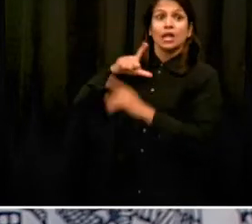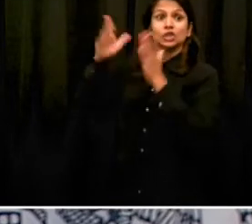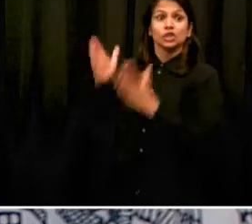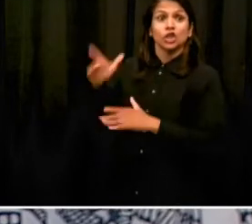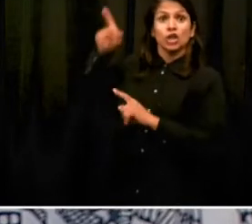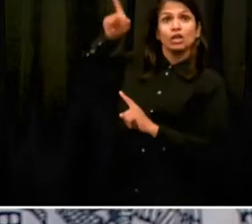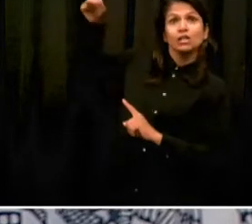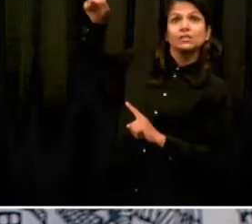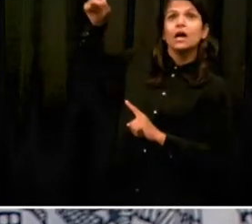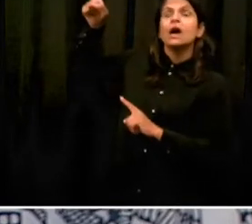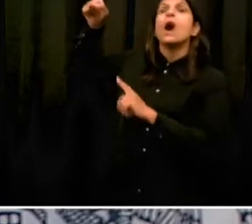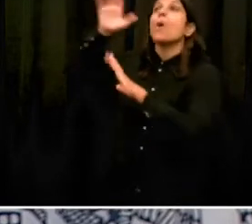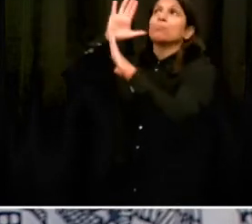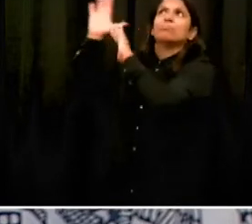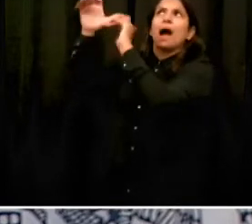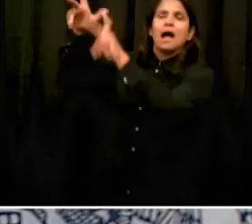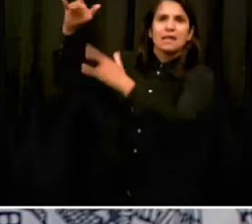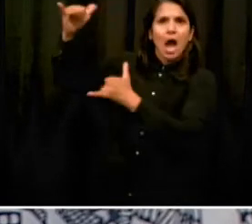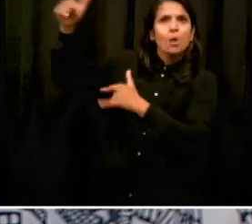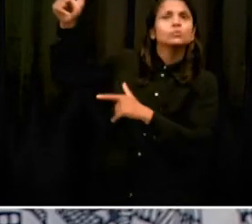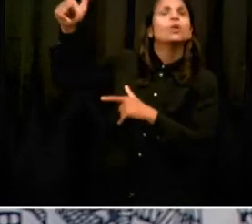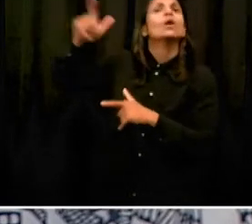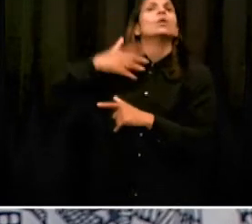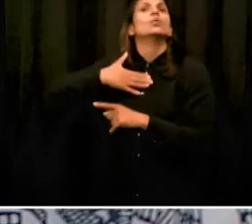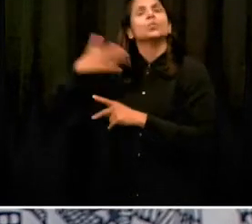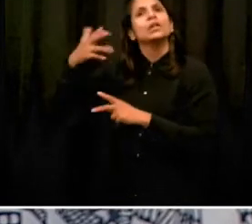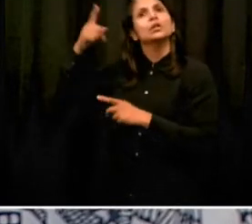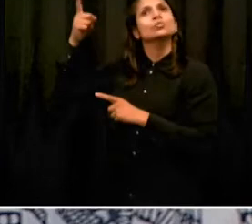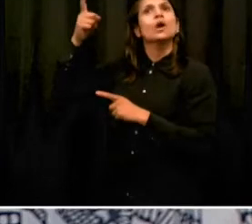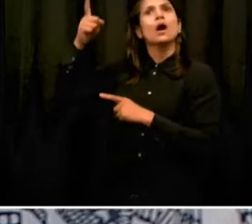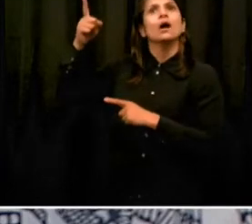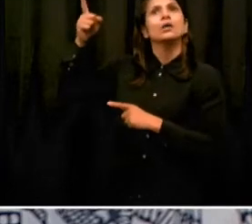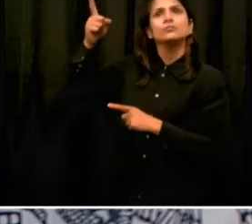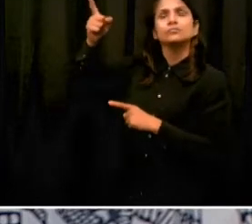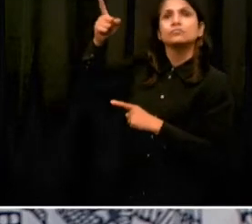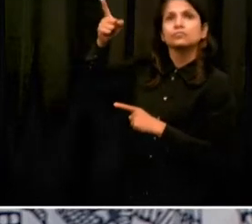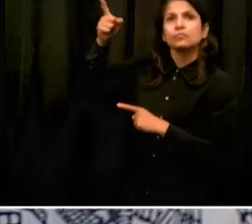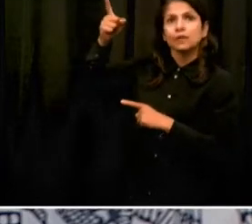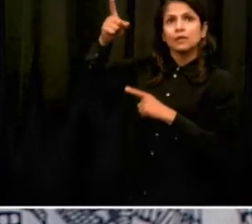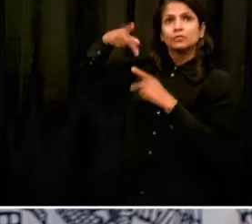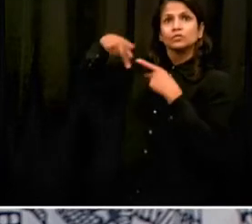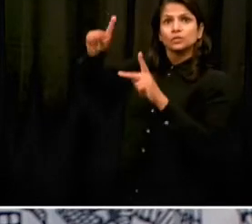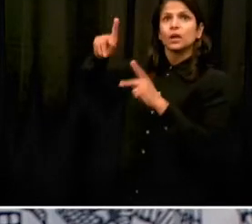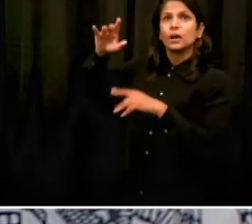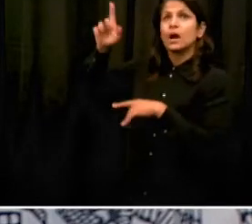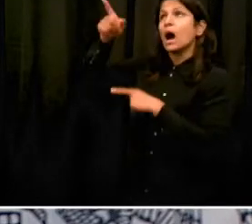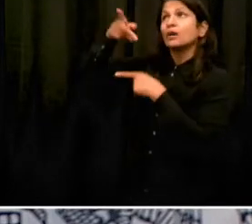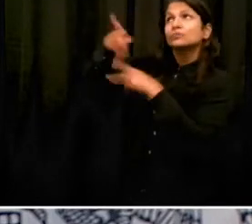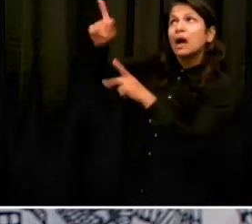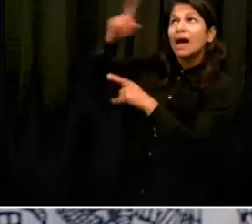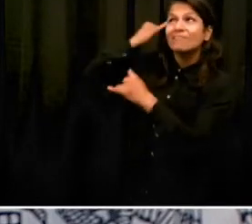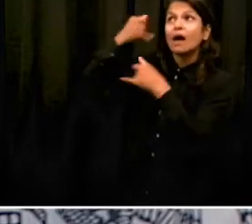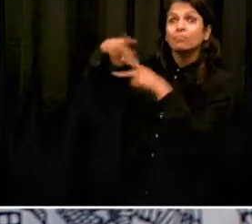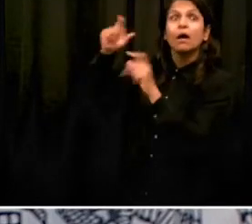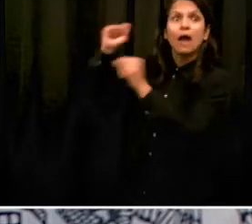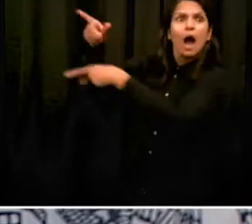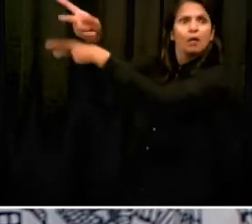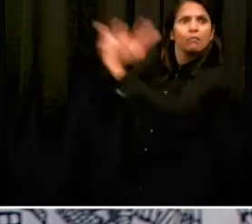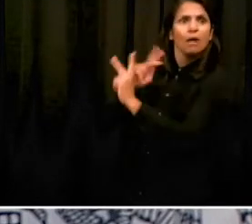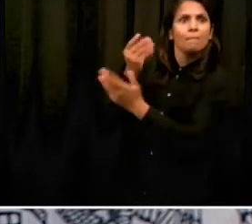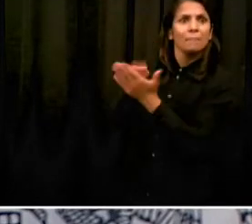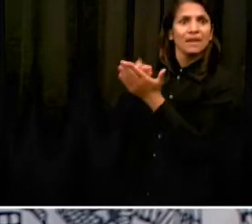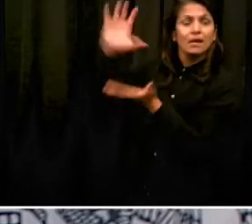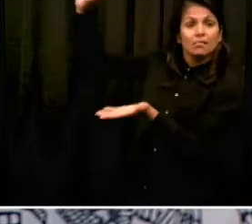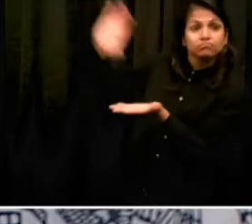to authorize long-term borrowing, I mean, that's what we've been asking for since June. That would allow us to settle this issue with no layoffs. So we're